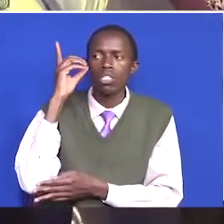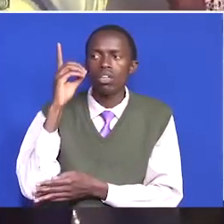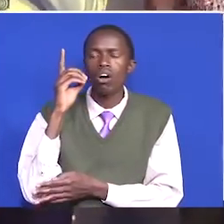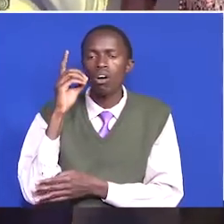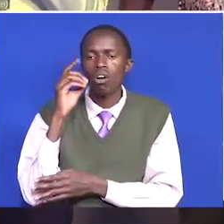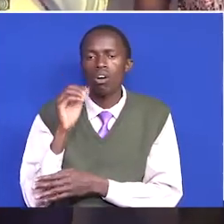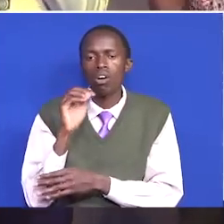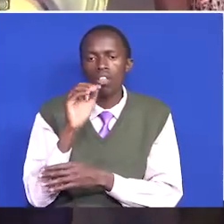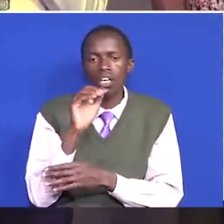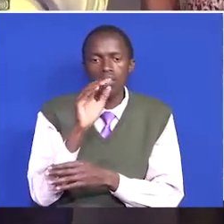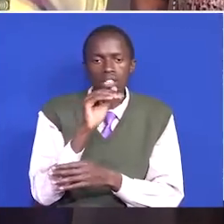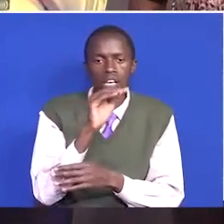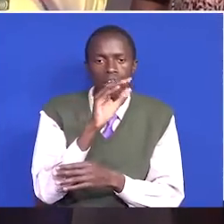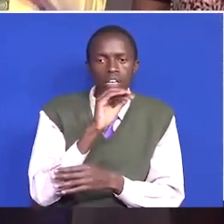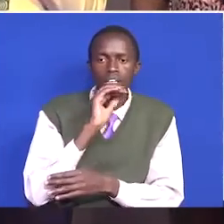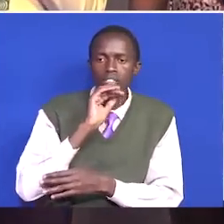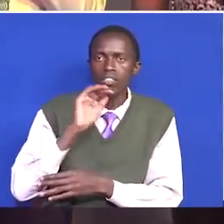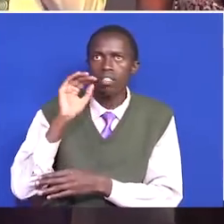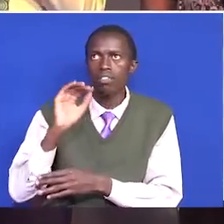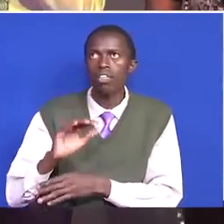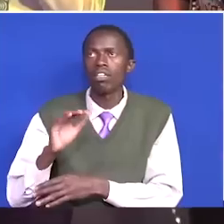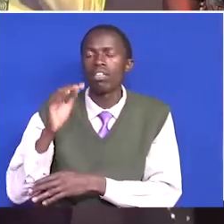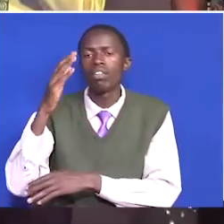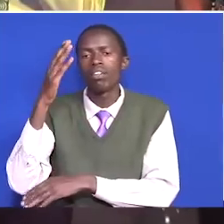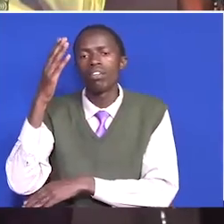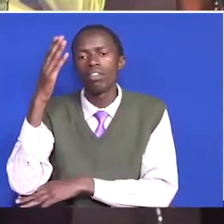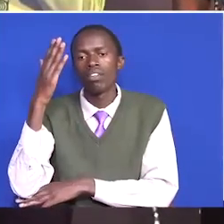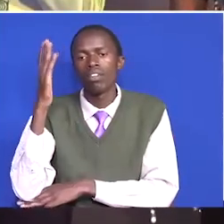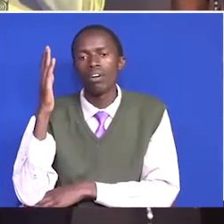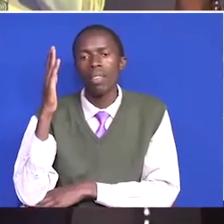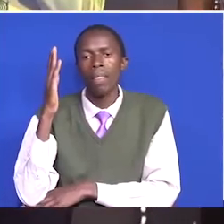should be called the sons of